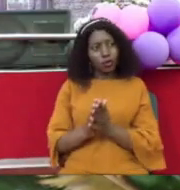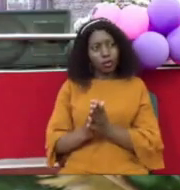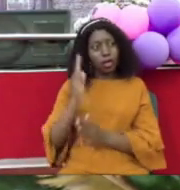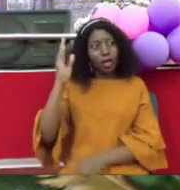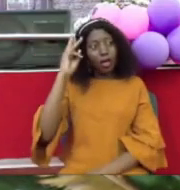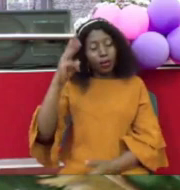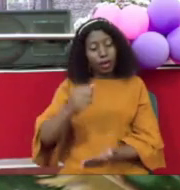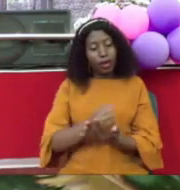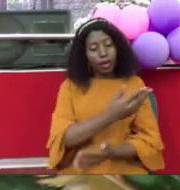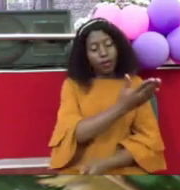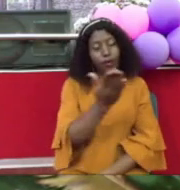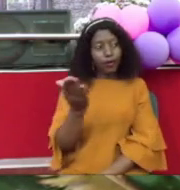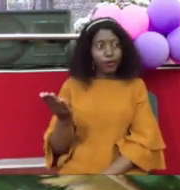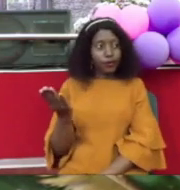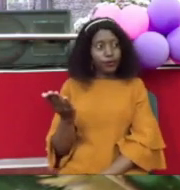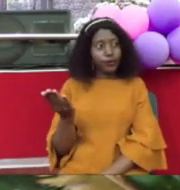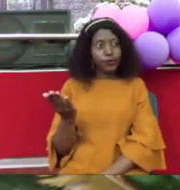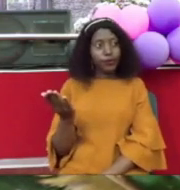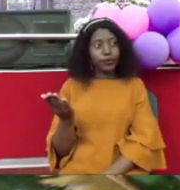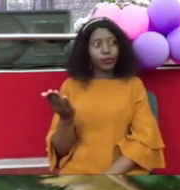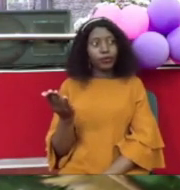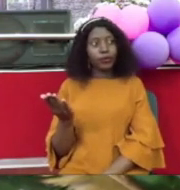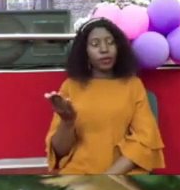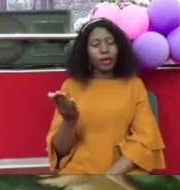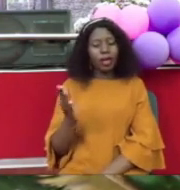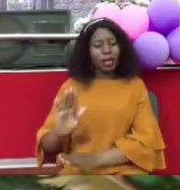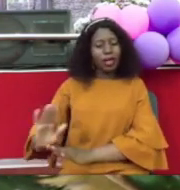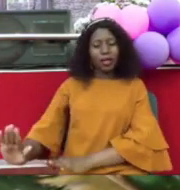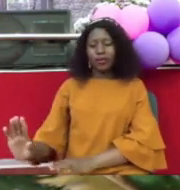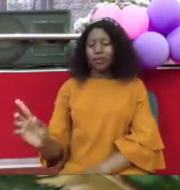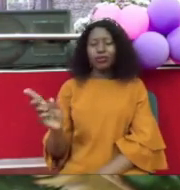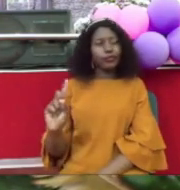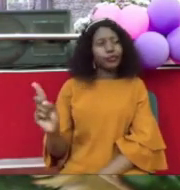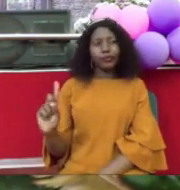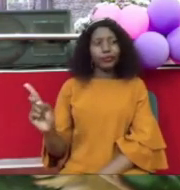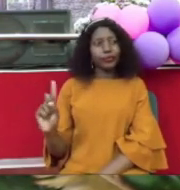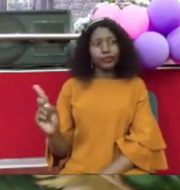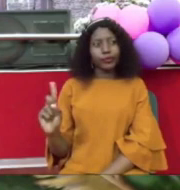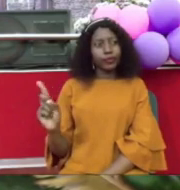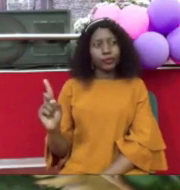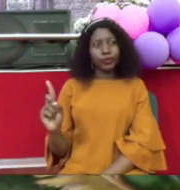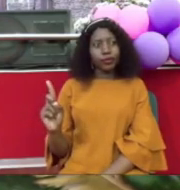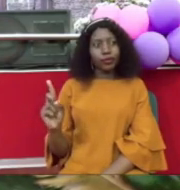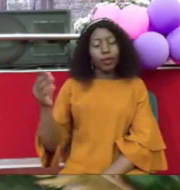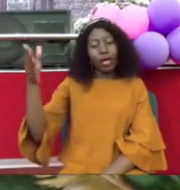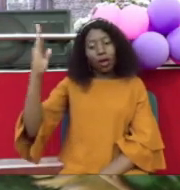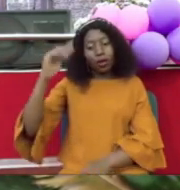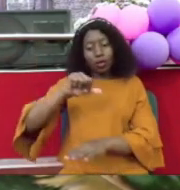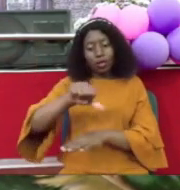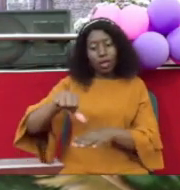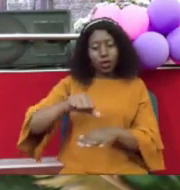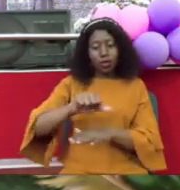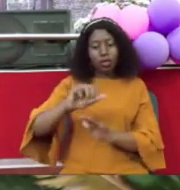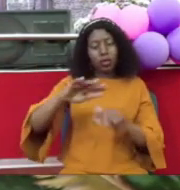will help you. Anasema atakusaidia. He will not leave you. Hawezi atakuachilia. God's anointing will give you and me